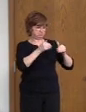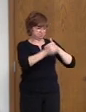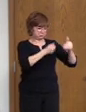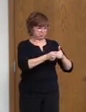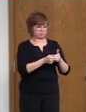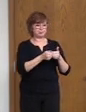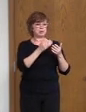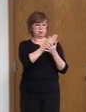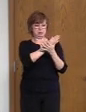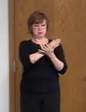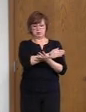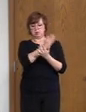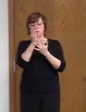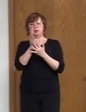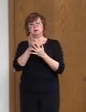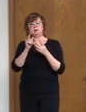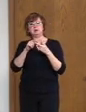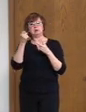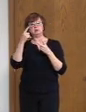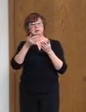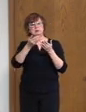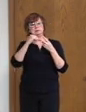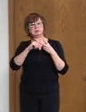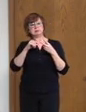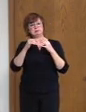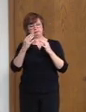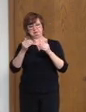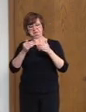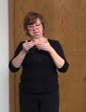December, with Pfizer expected to deliver